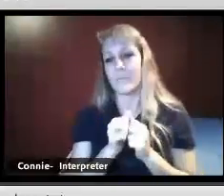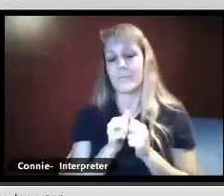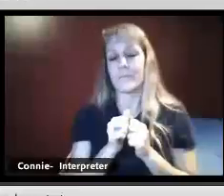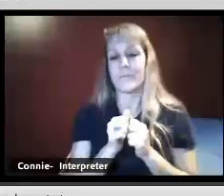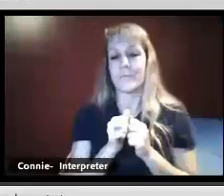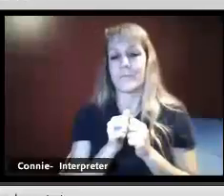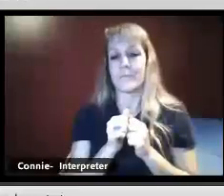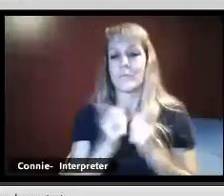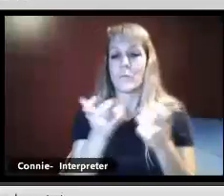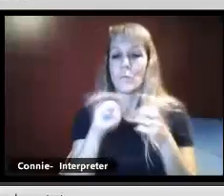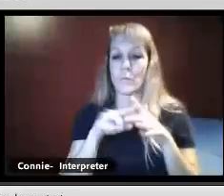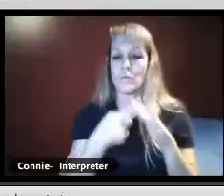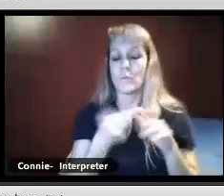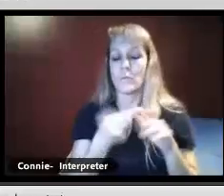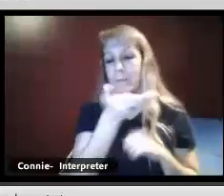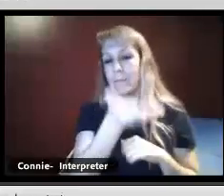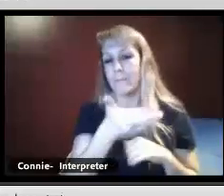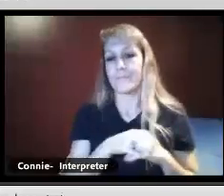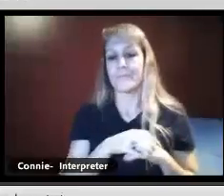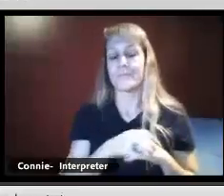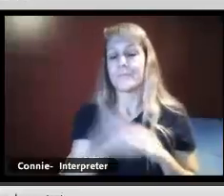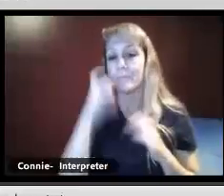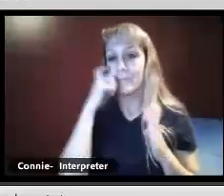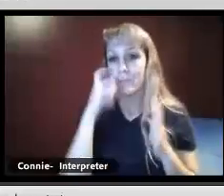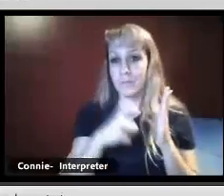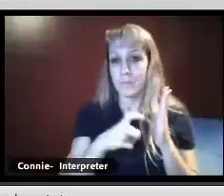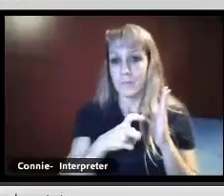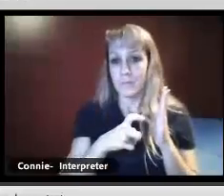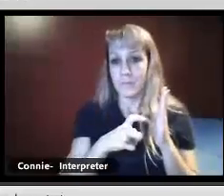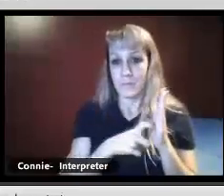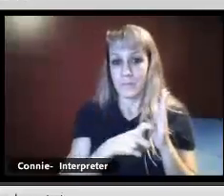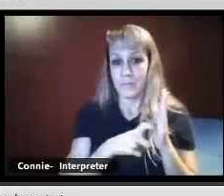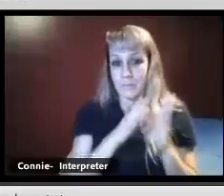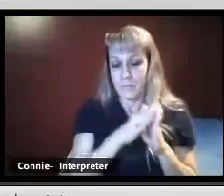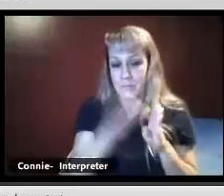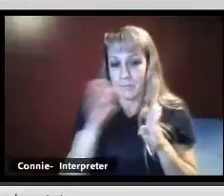you'll want to start here. Now you'll notice that right next to it,